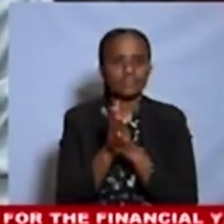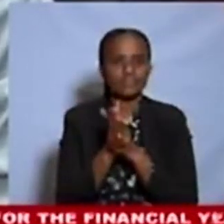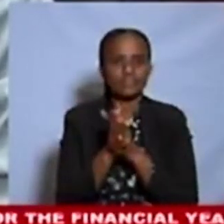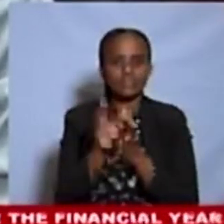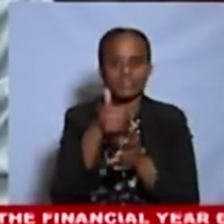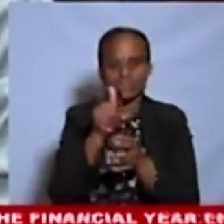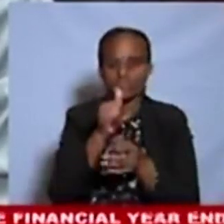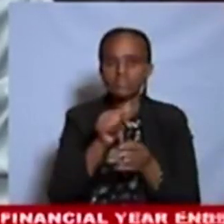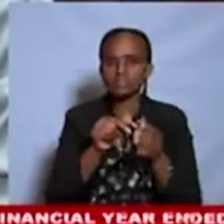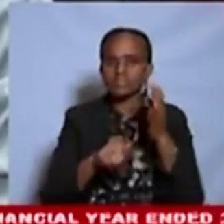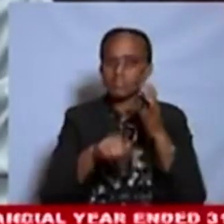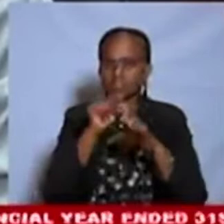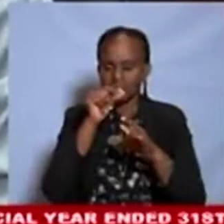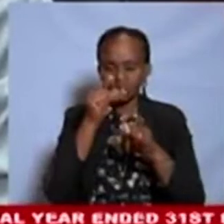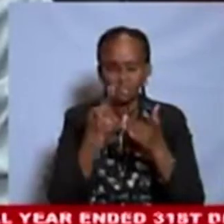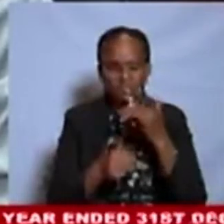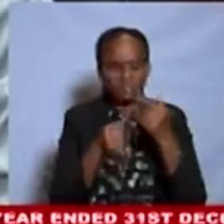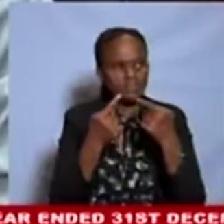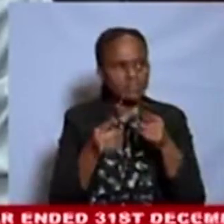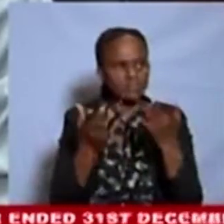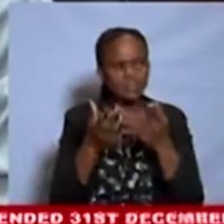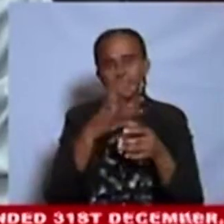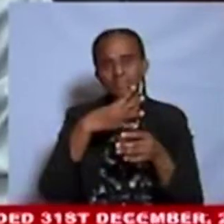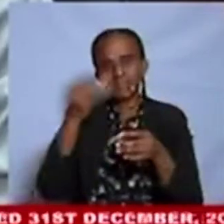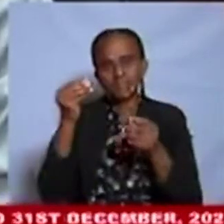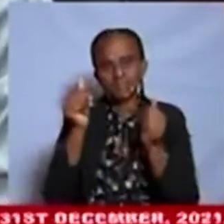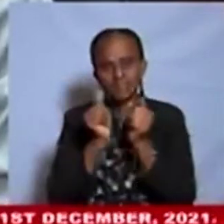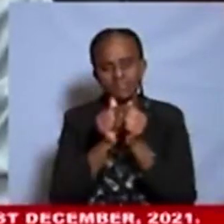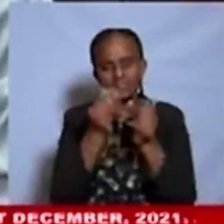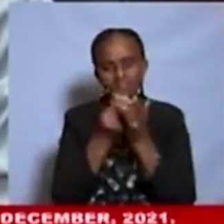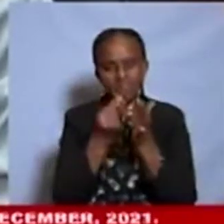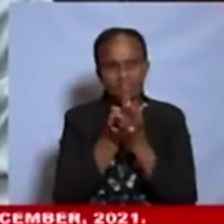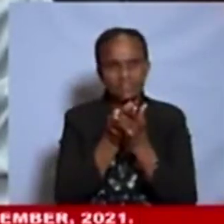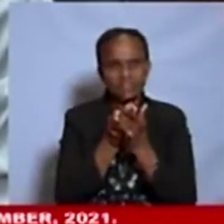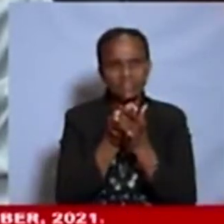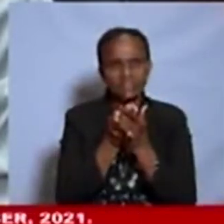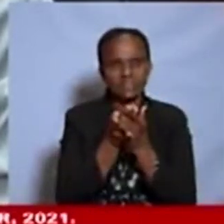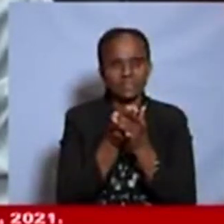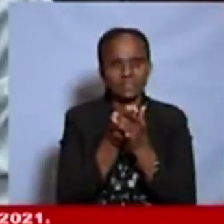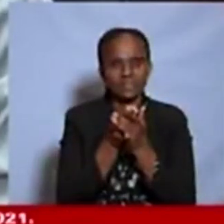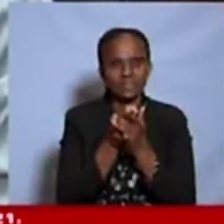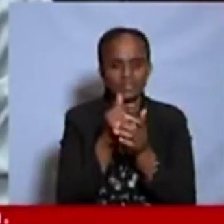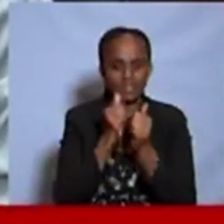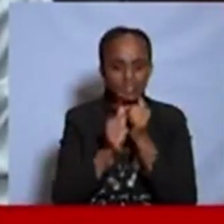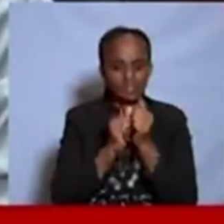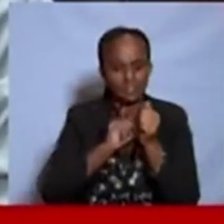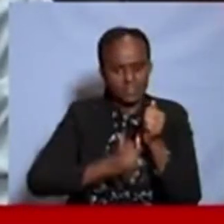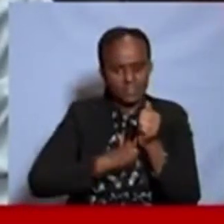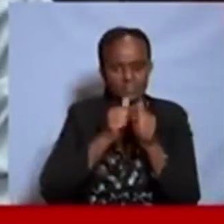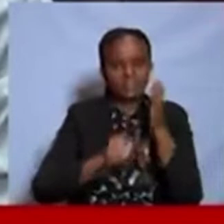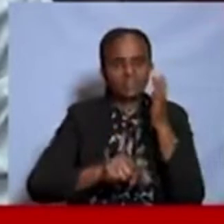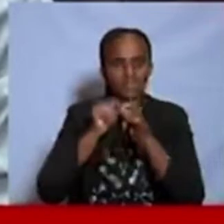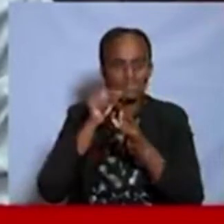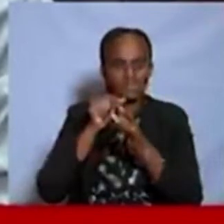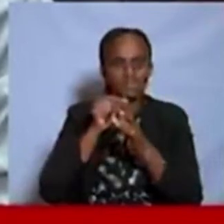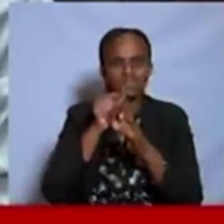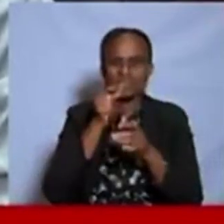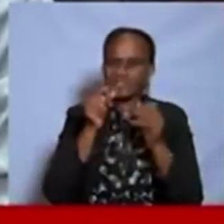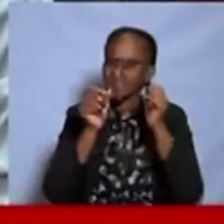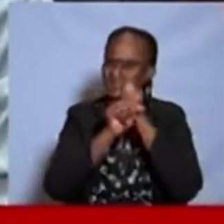notified internal audit that he had gone with the revenue books, which we found quite